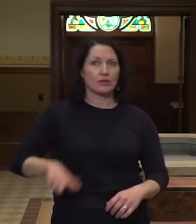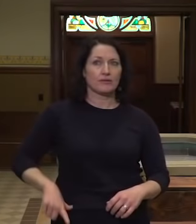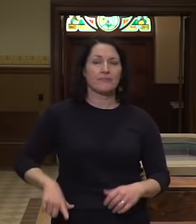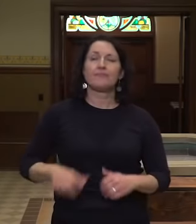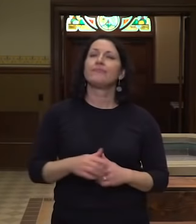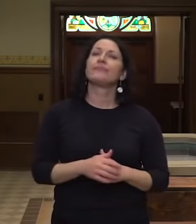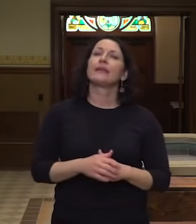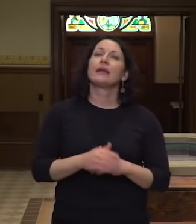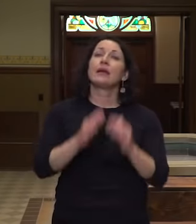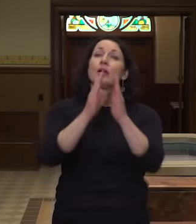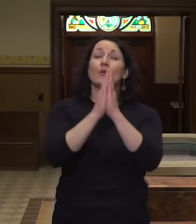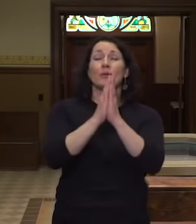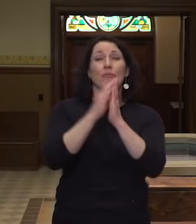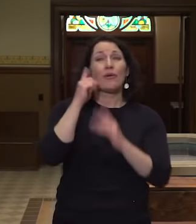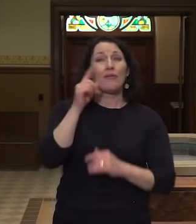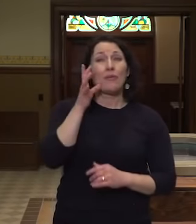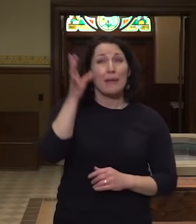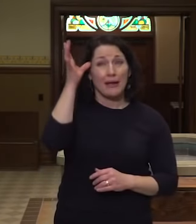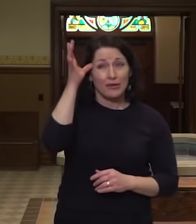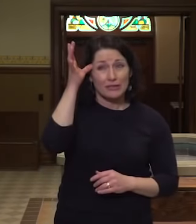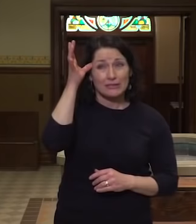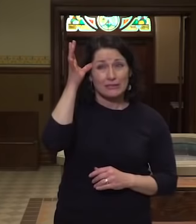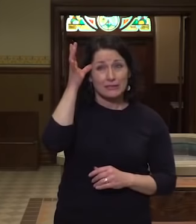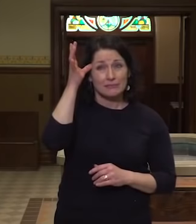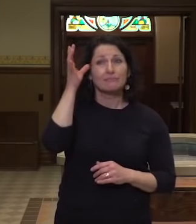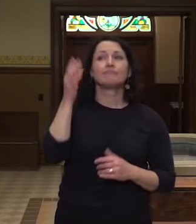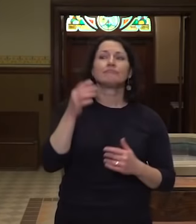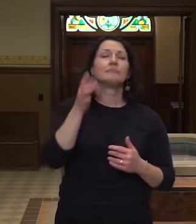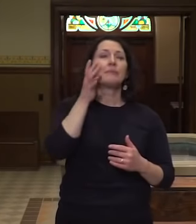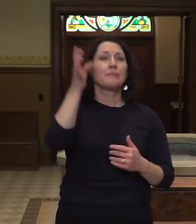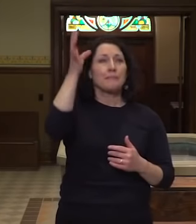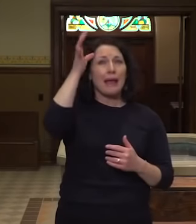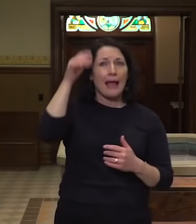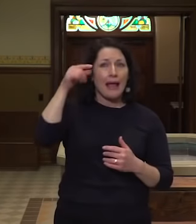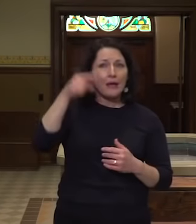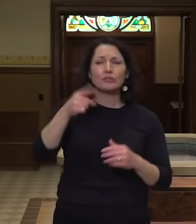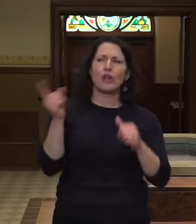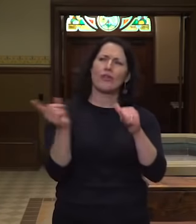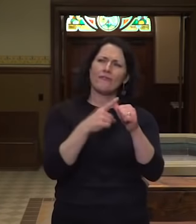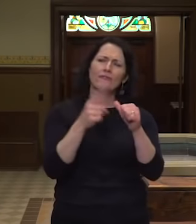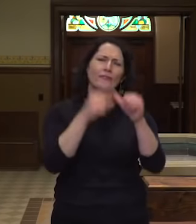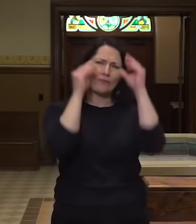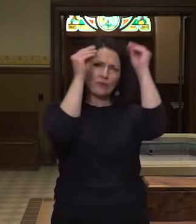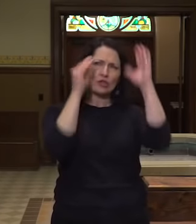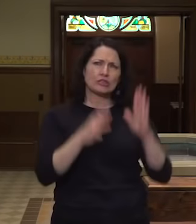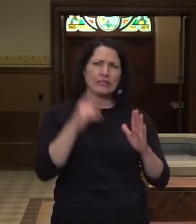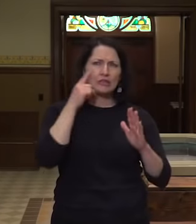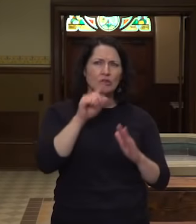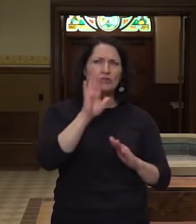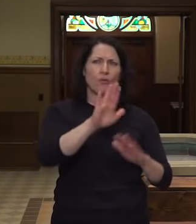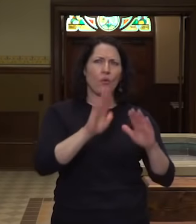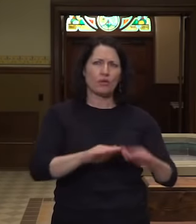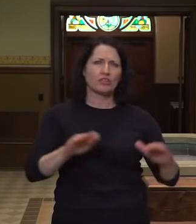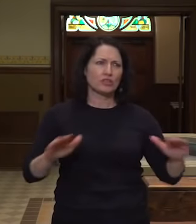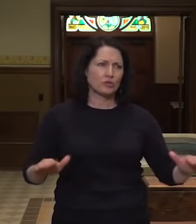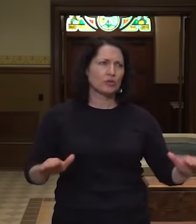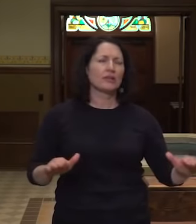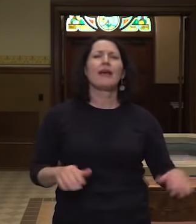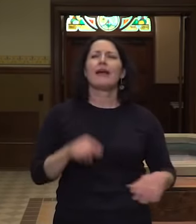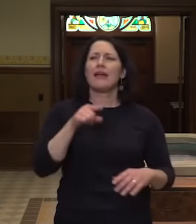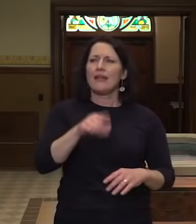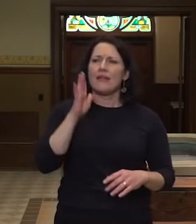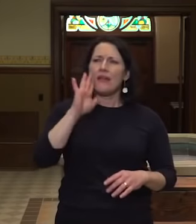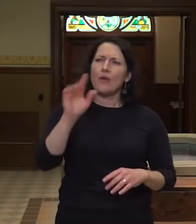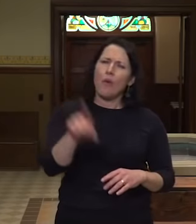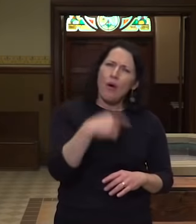We pray for parents who are the first educators of their children, that they will